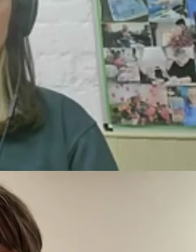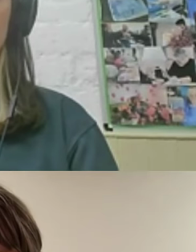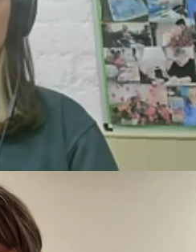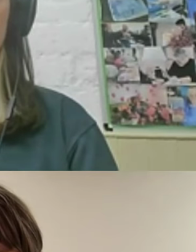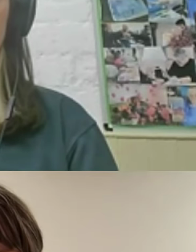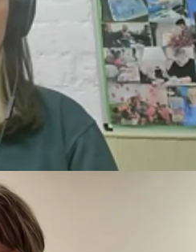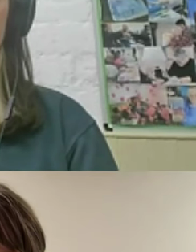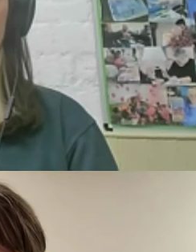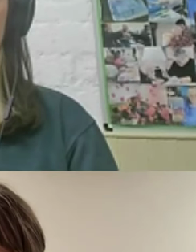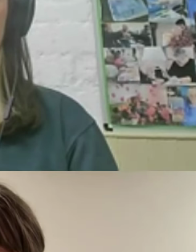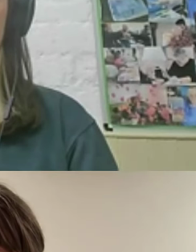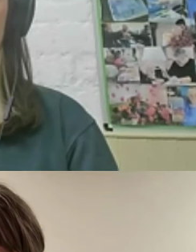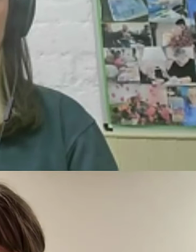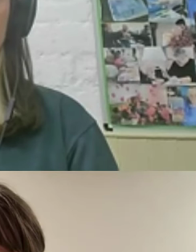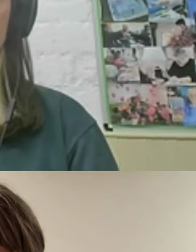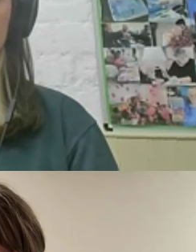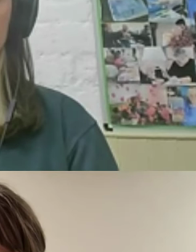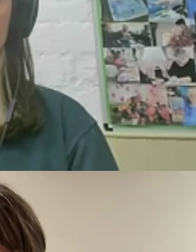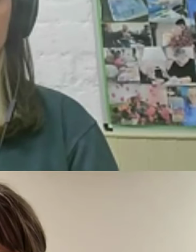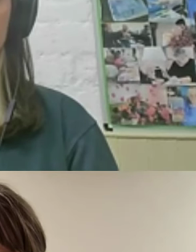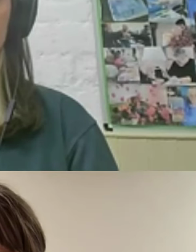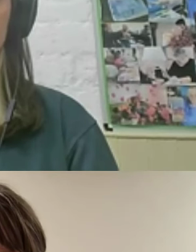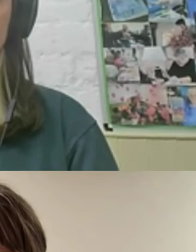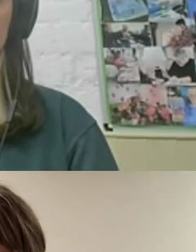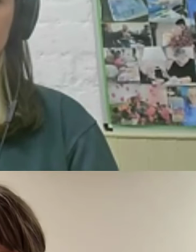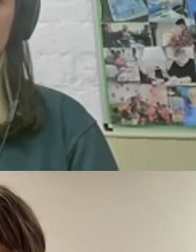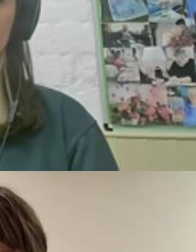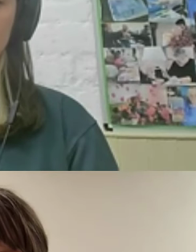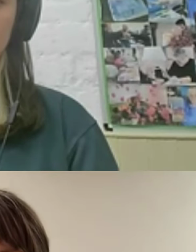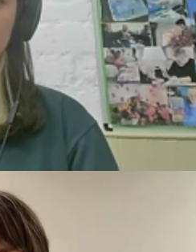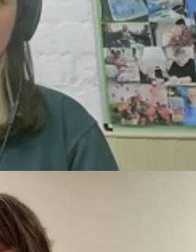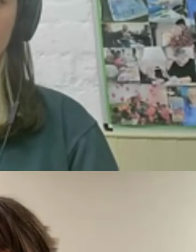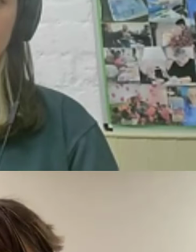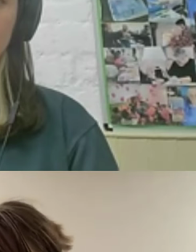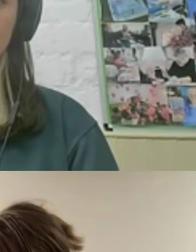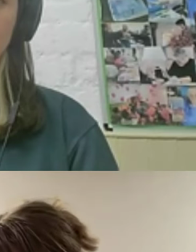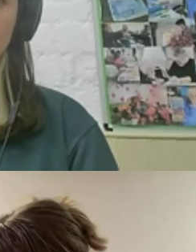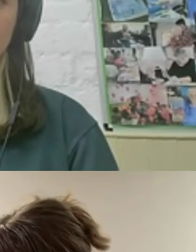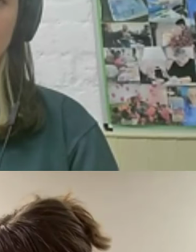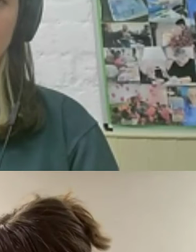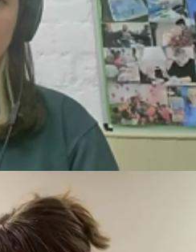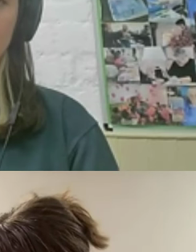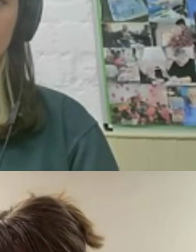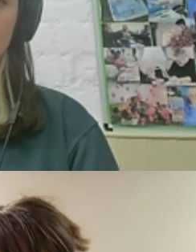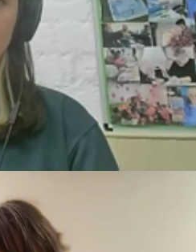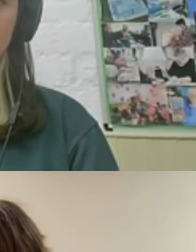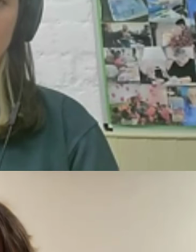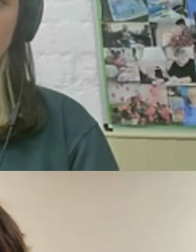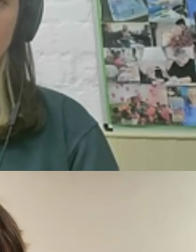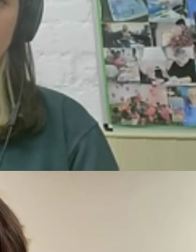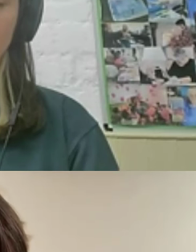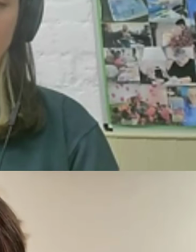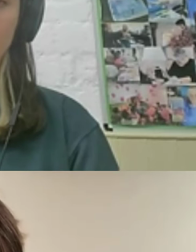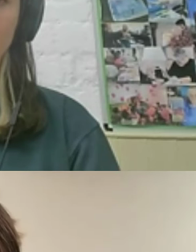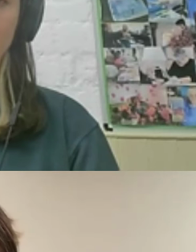and I think one of them, which came through quite strongly for most people, was legacy. Was so much funding is project